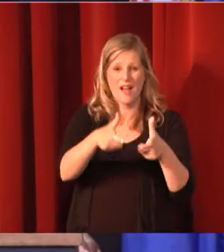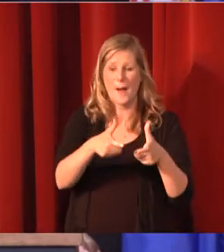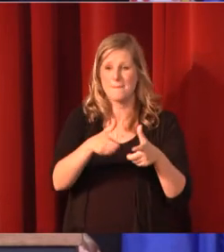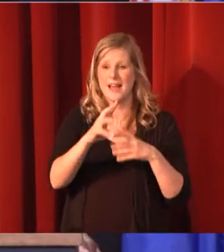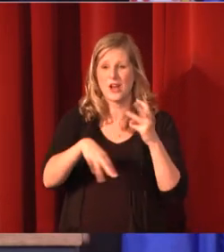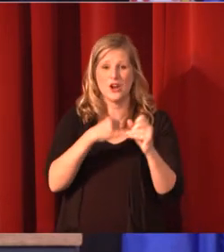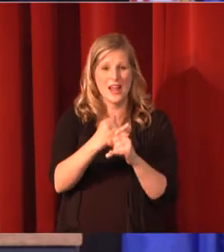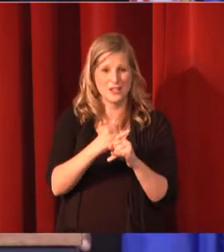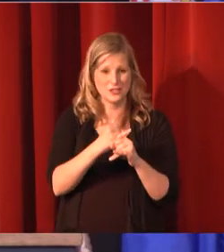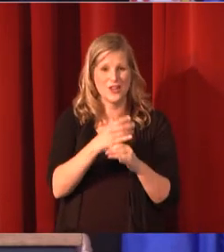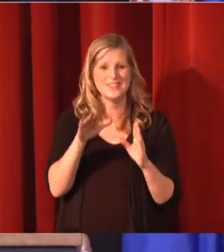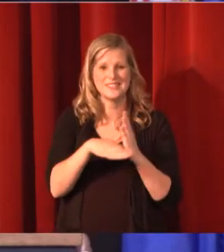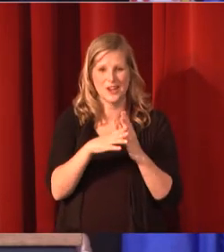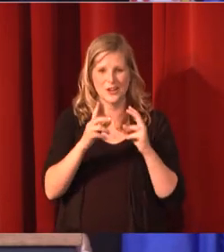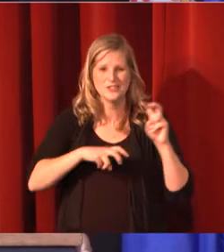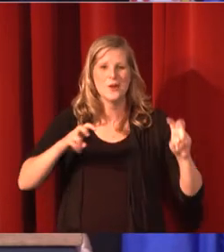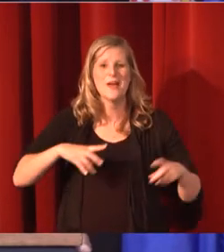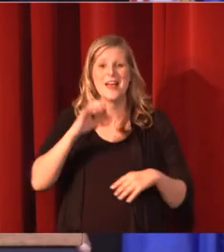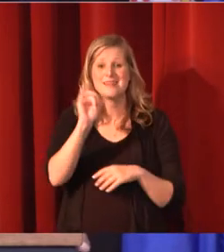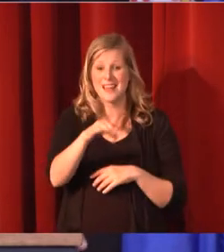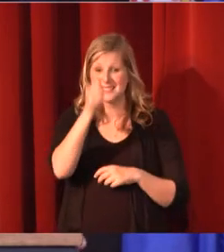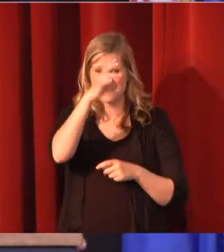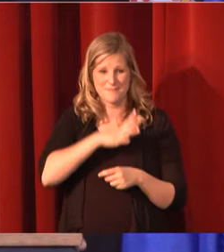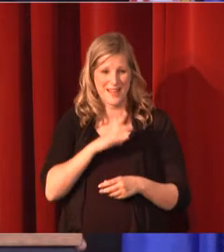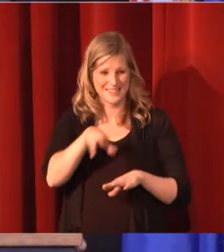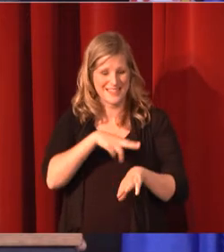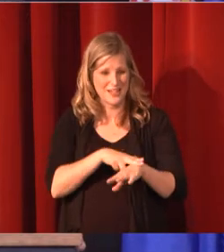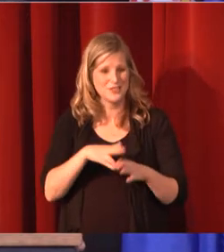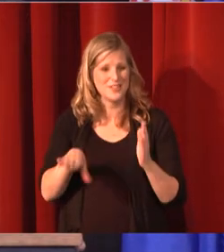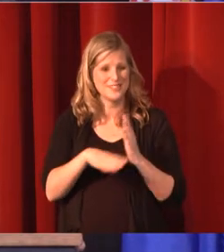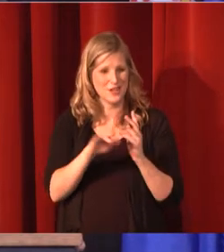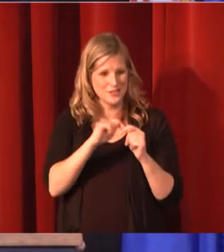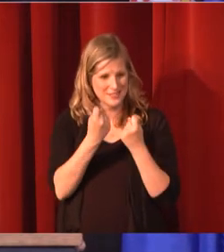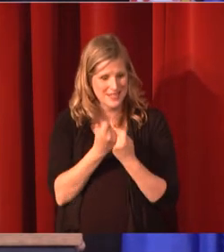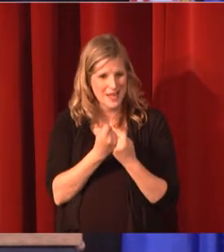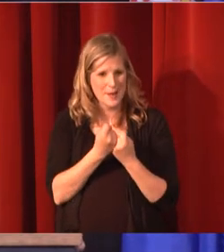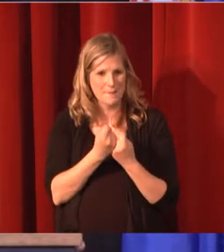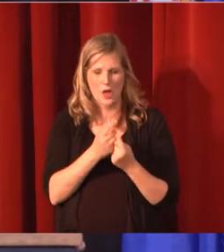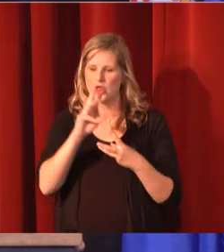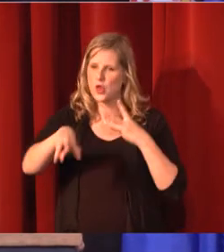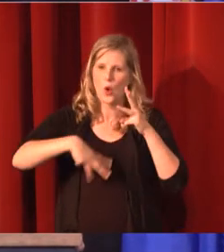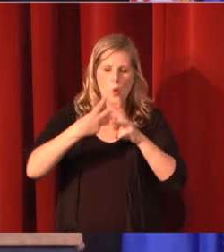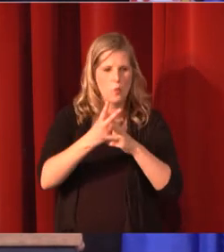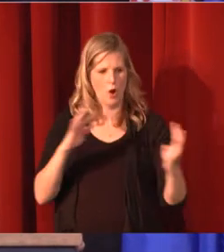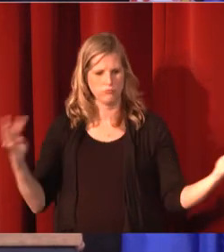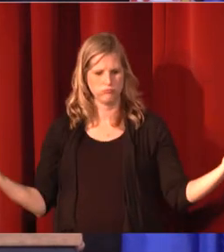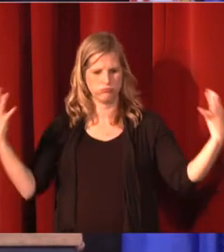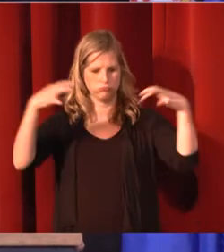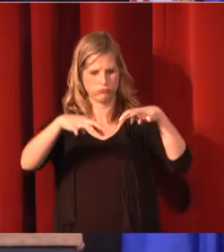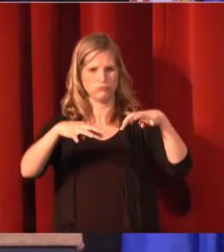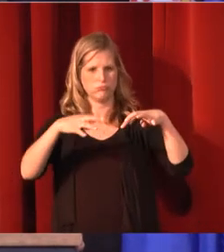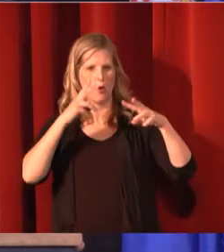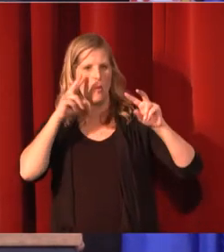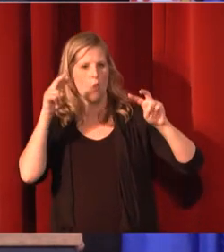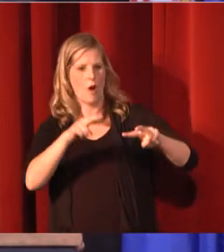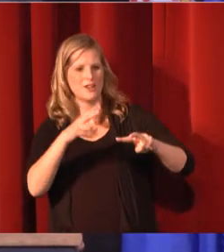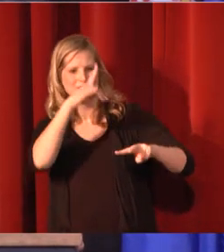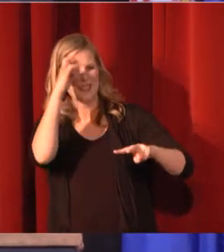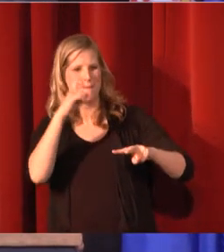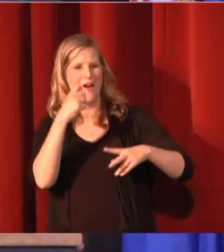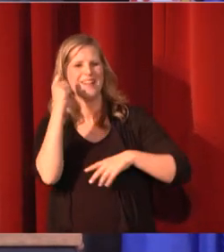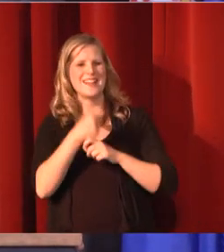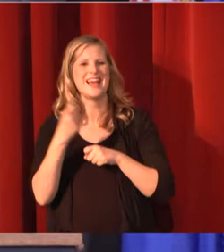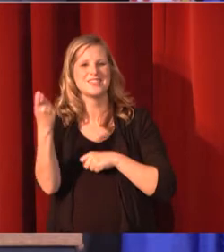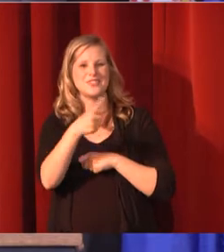soccer tournament will bring the US men's national soccer team and the eyes of the world to st. Paul next summer